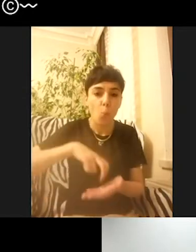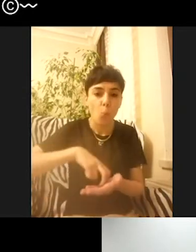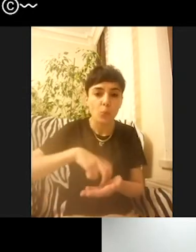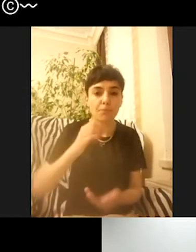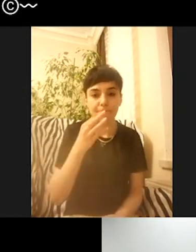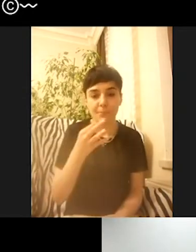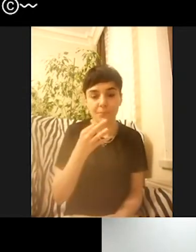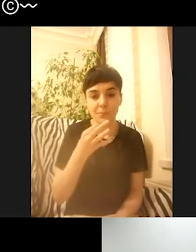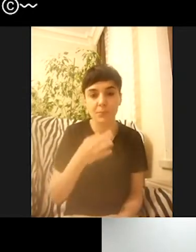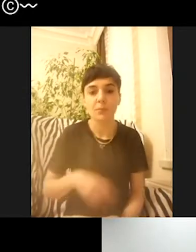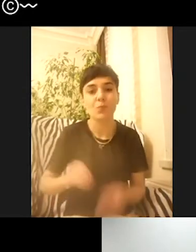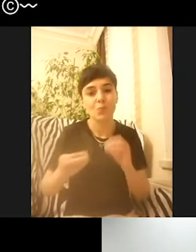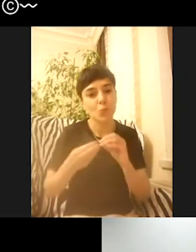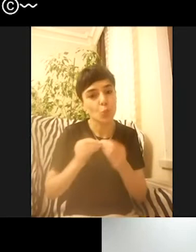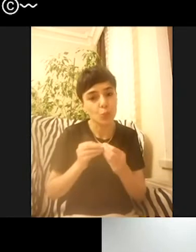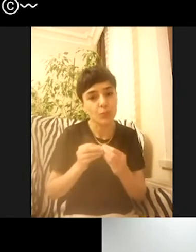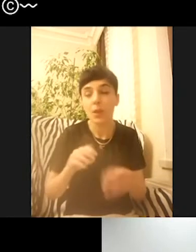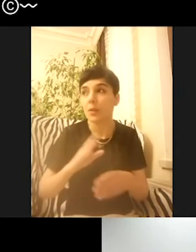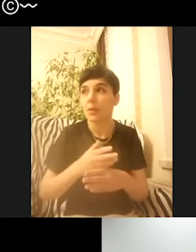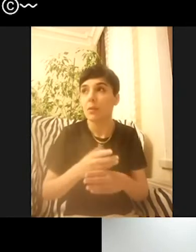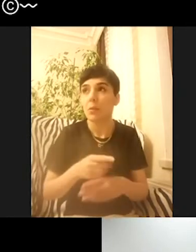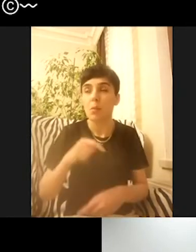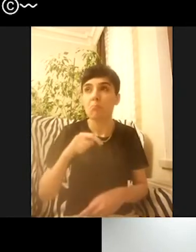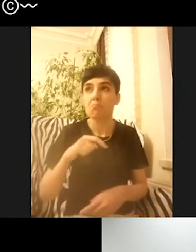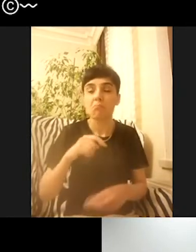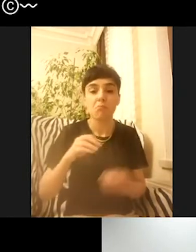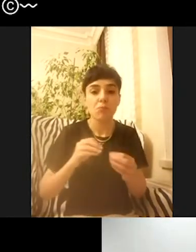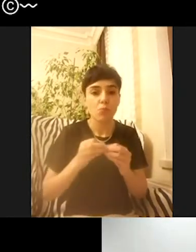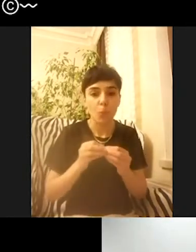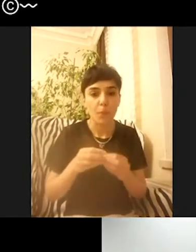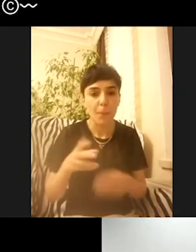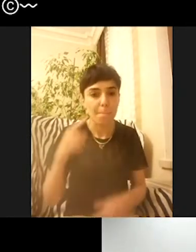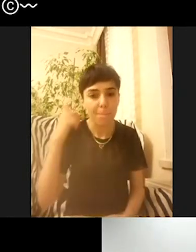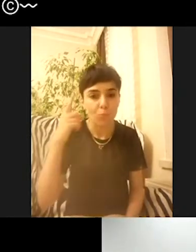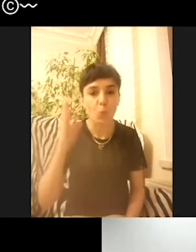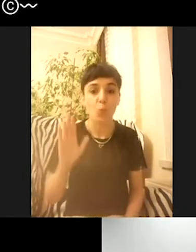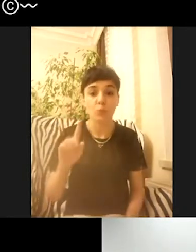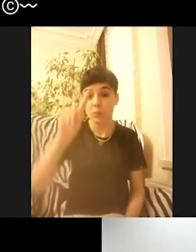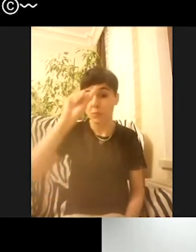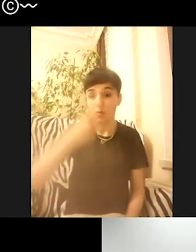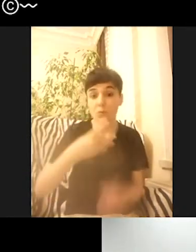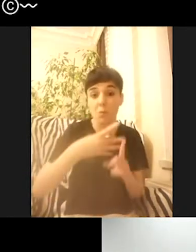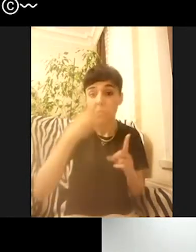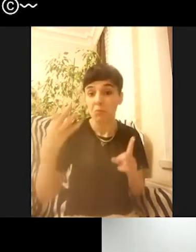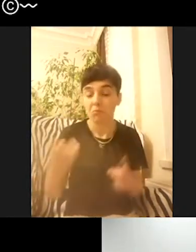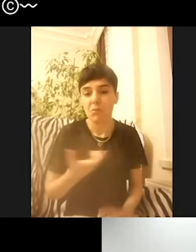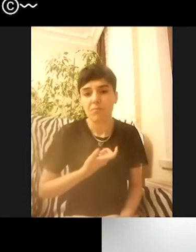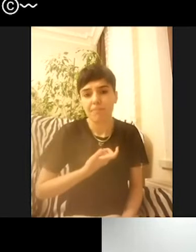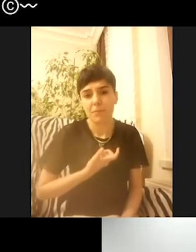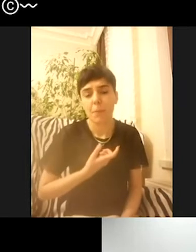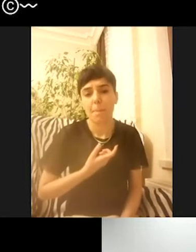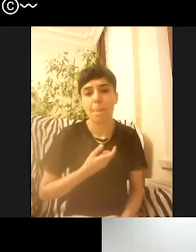not only talking about decriminalizing homosexuality, legalizing different ways of